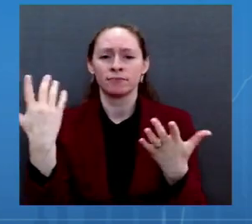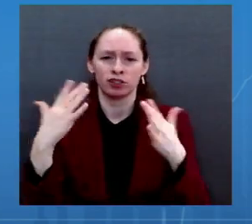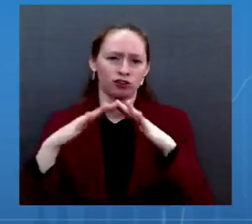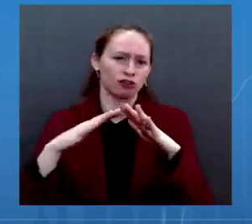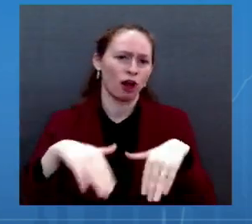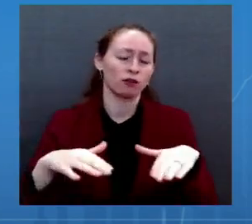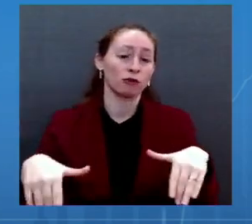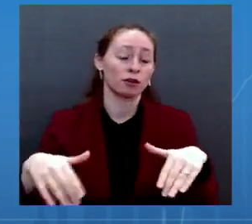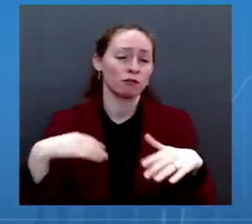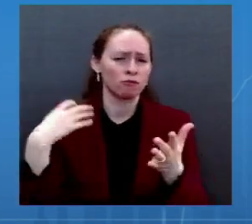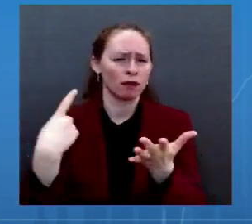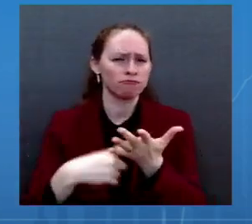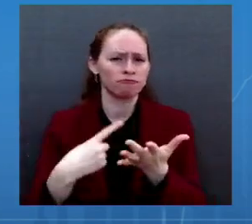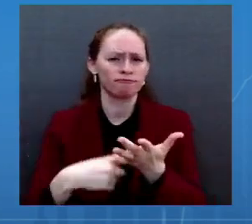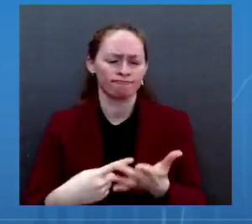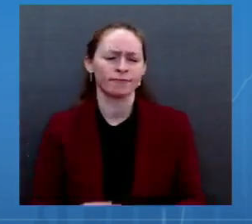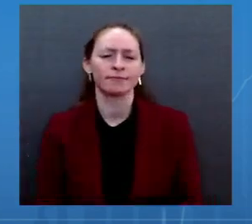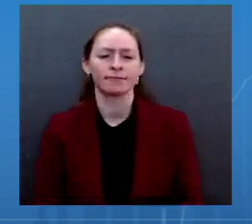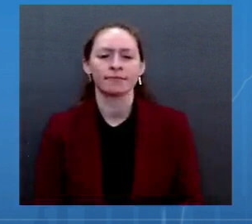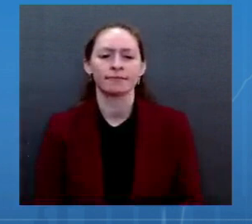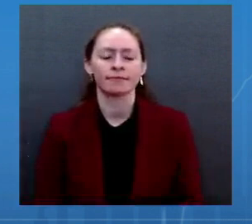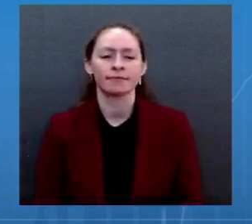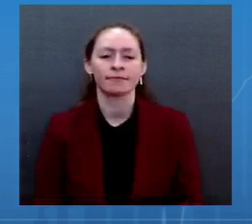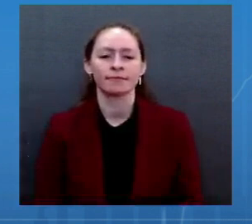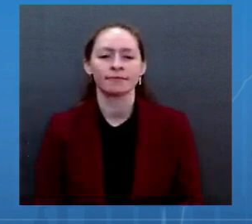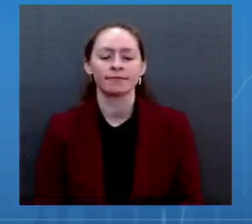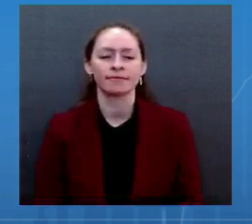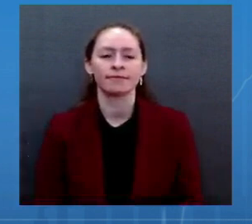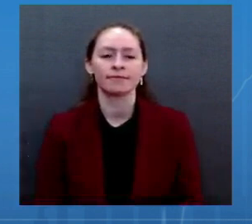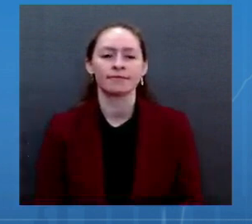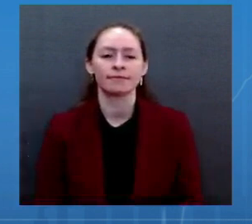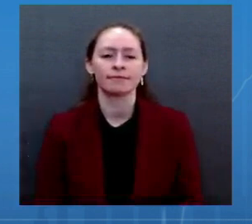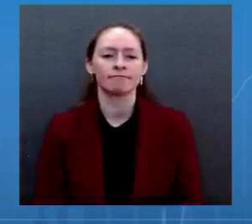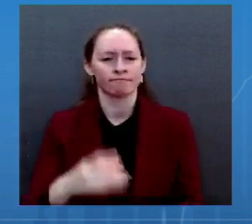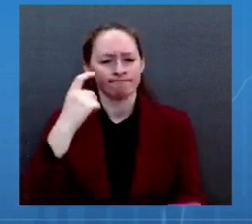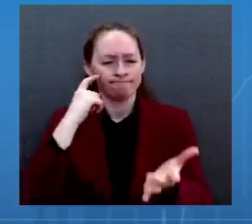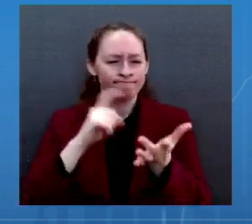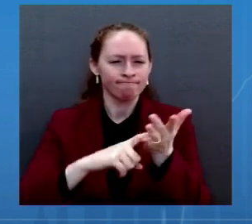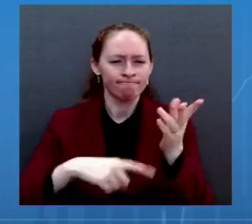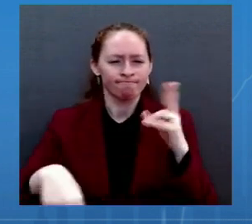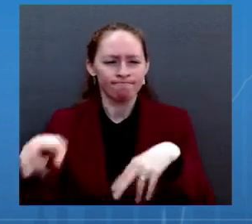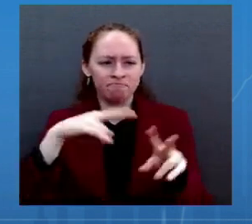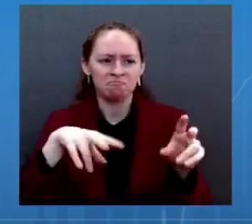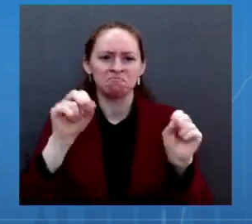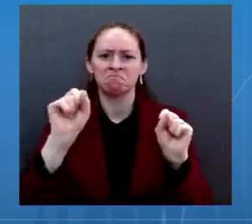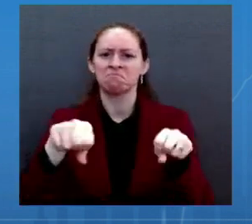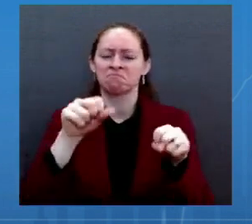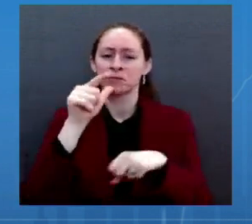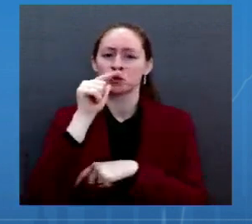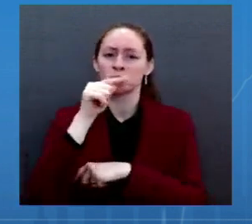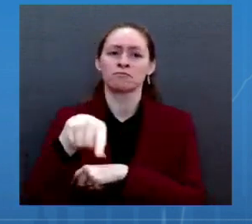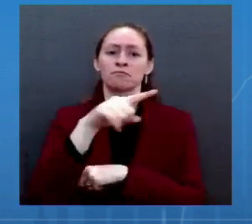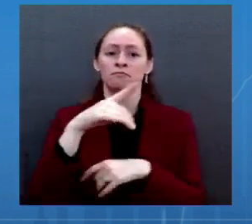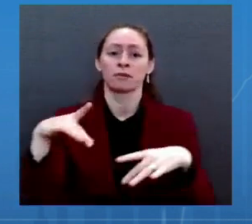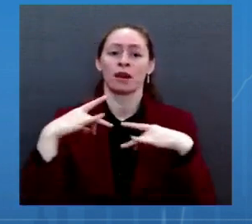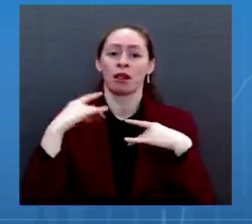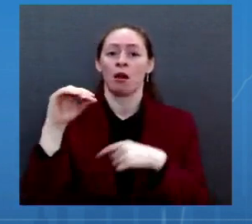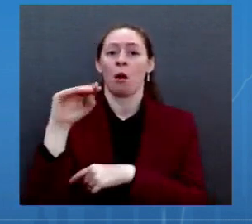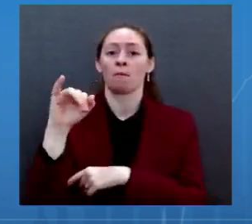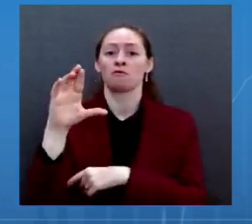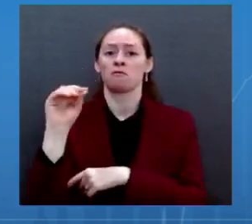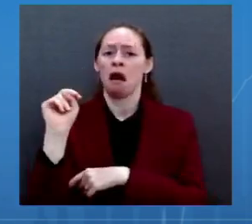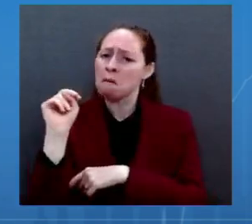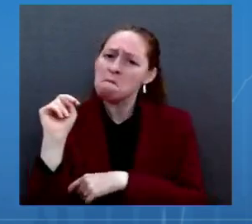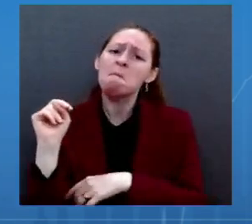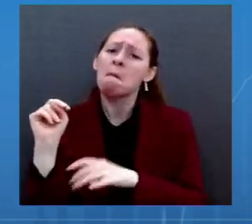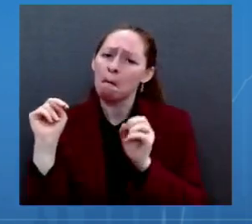severe than the Delta, but remember the caveat. Rapid community of spread is seeing larger